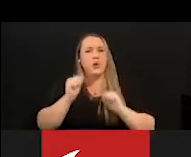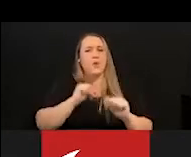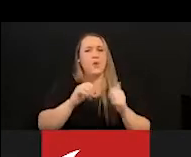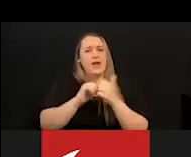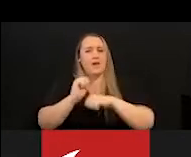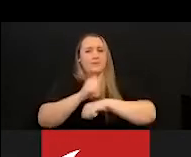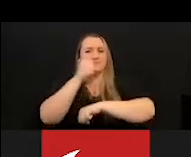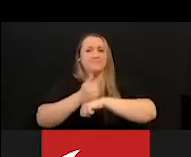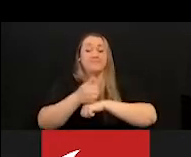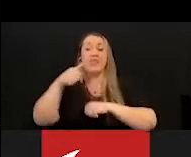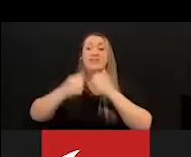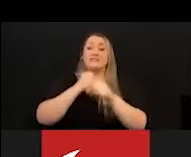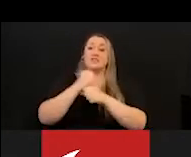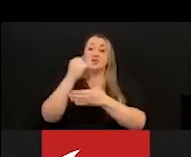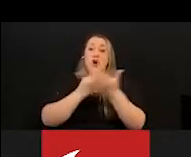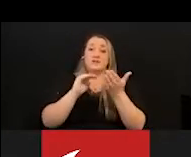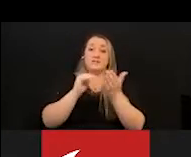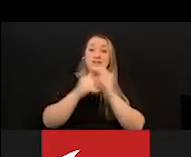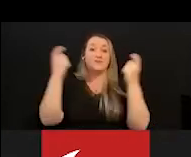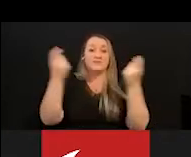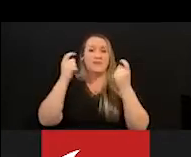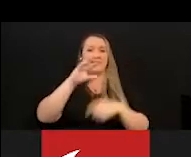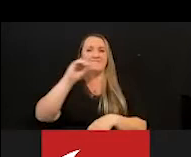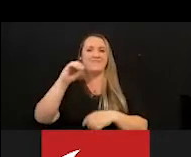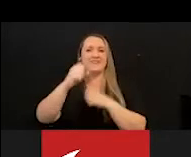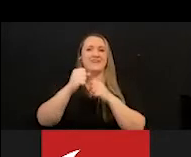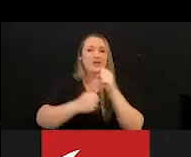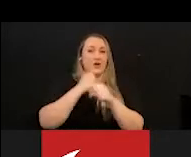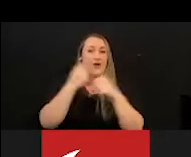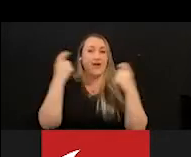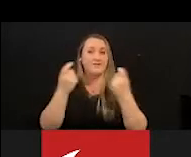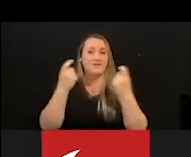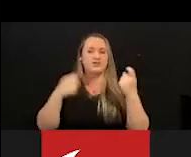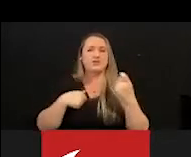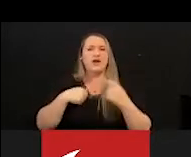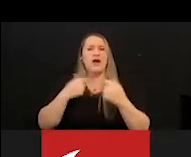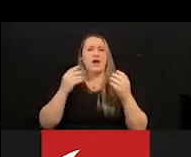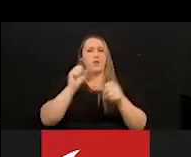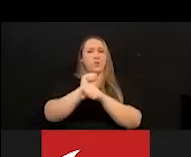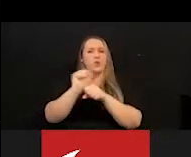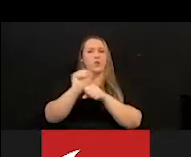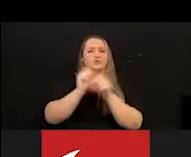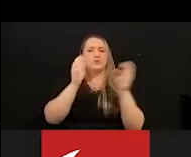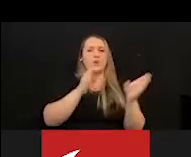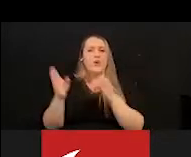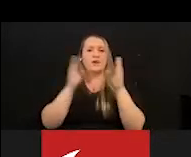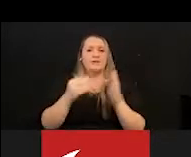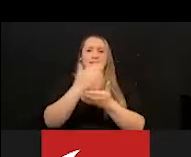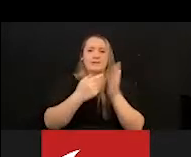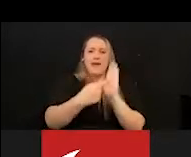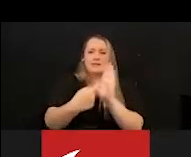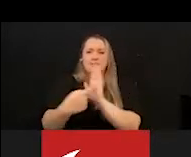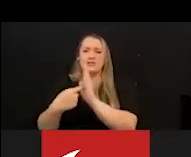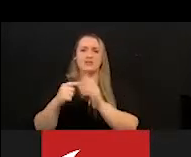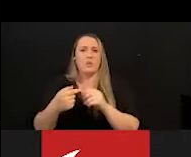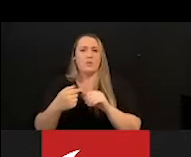the Art Center is celebrating its 50th anniversary, and I worked to organize a series of exhibitions that would showcase the power of art